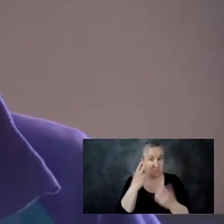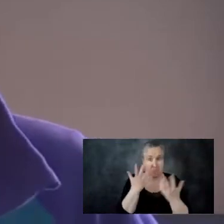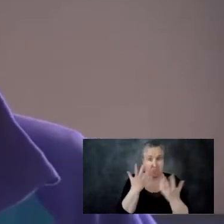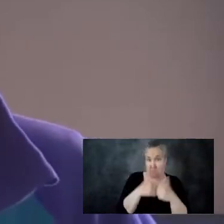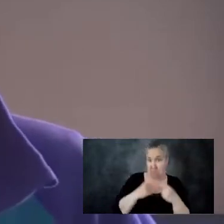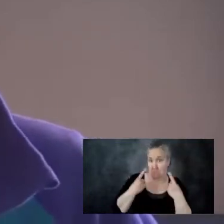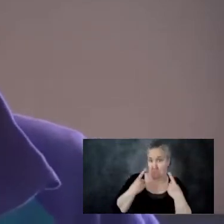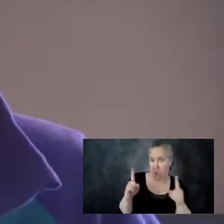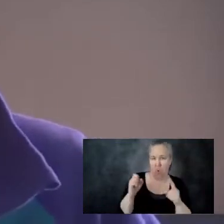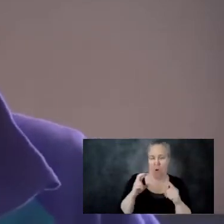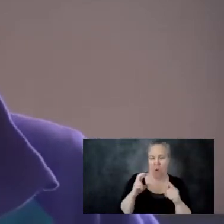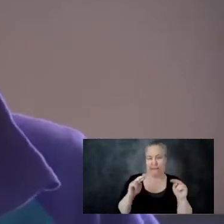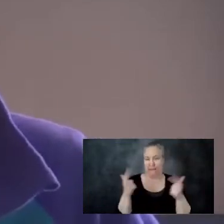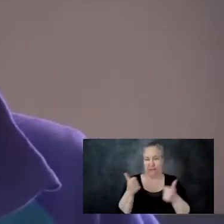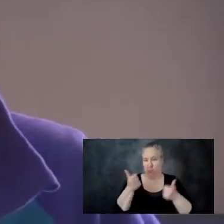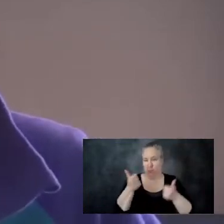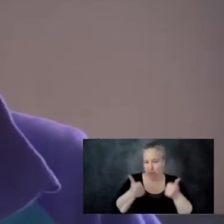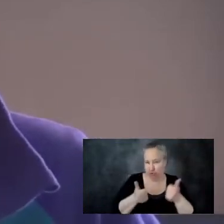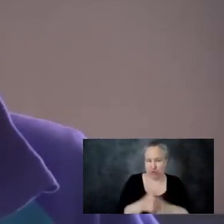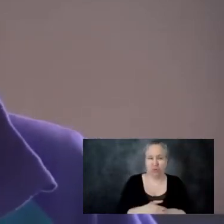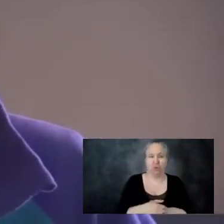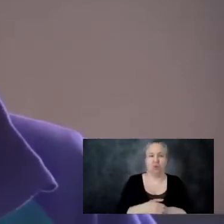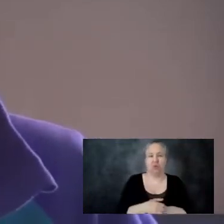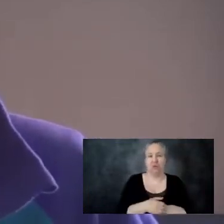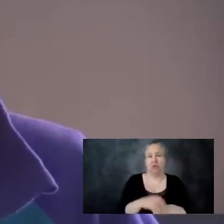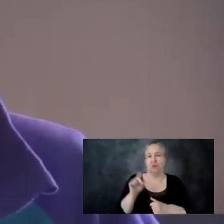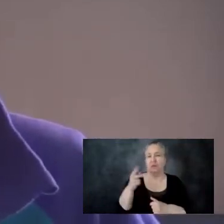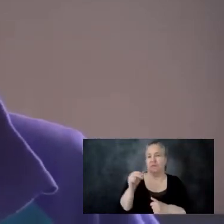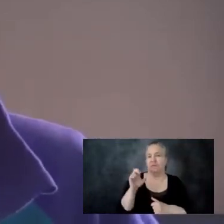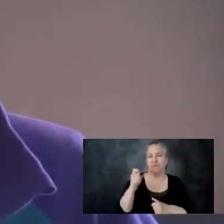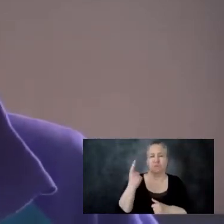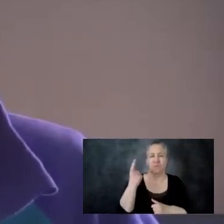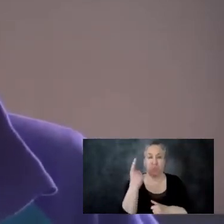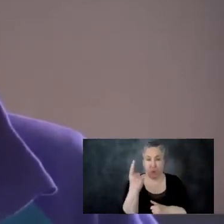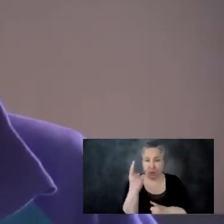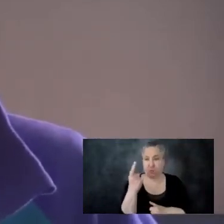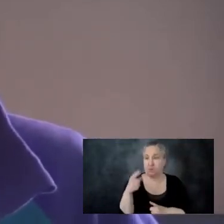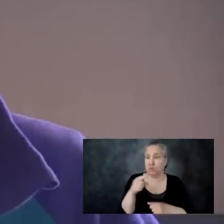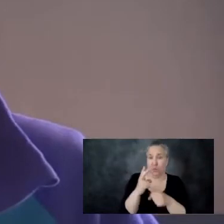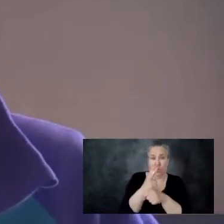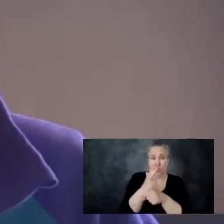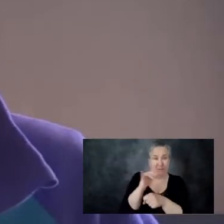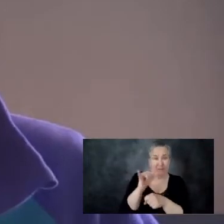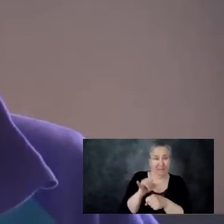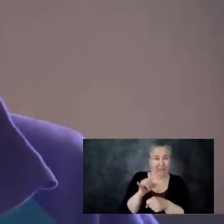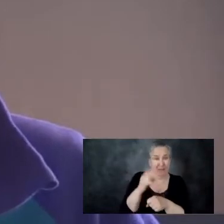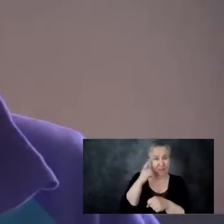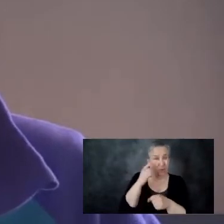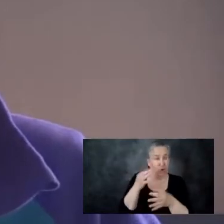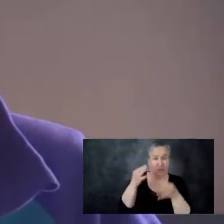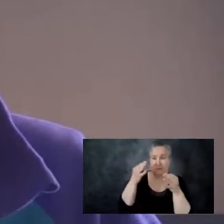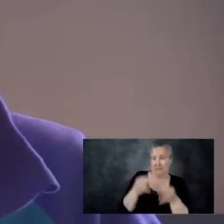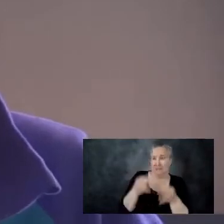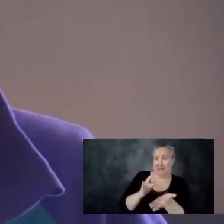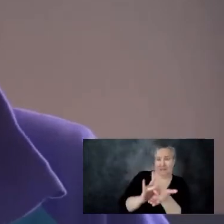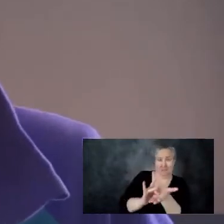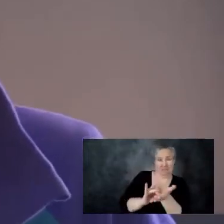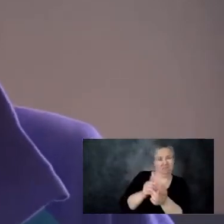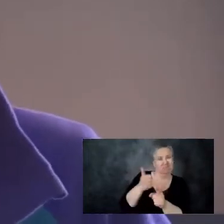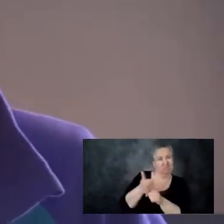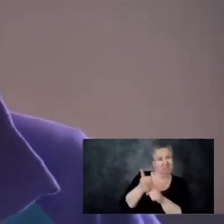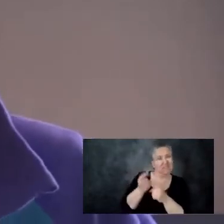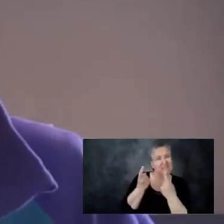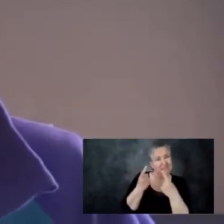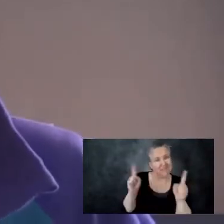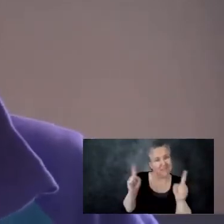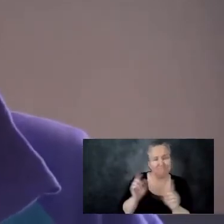works. We don't really look at phase 1 clinical trials to decide whether this drug is an efficacious